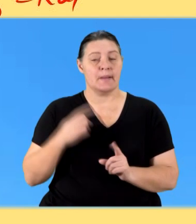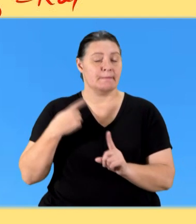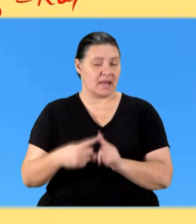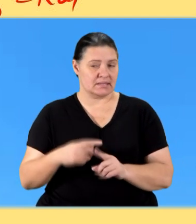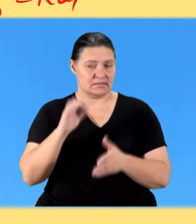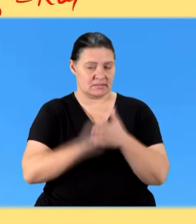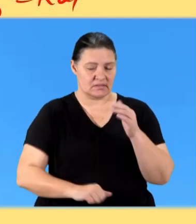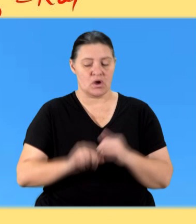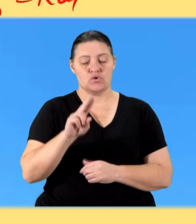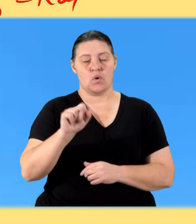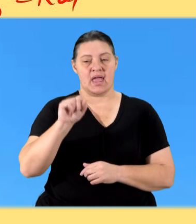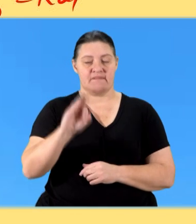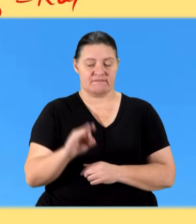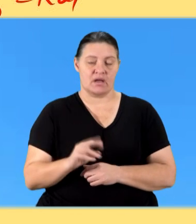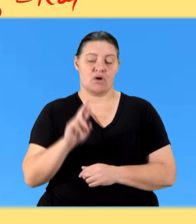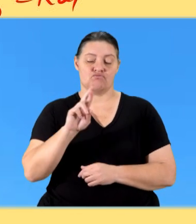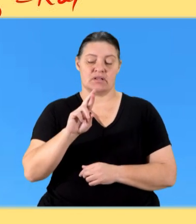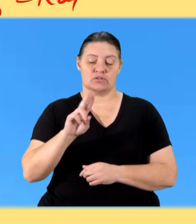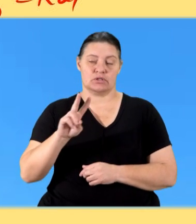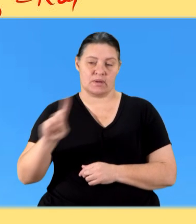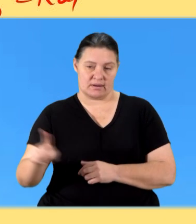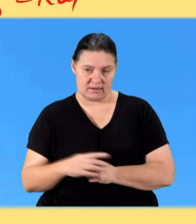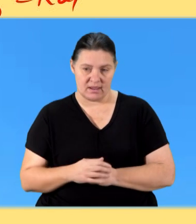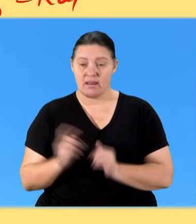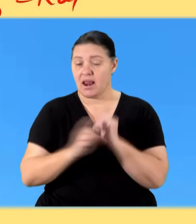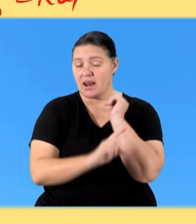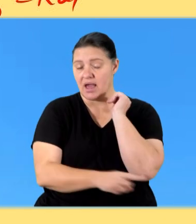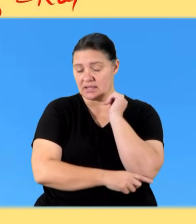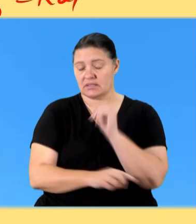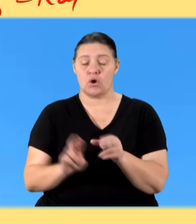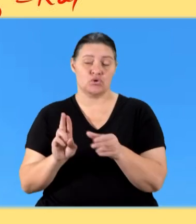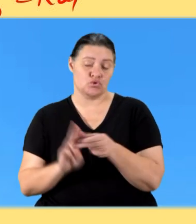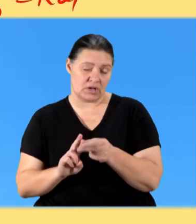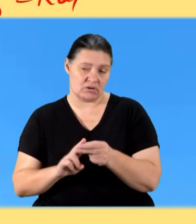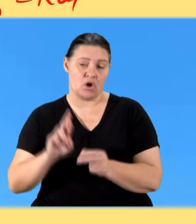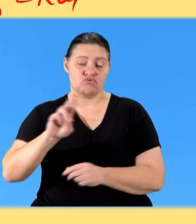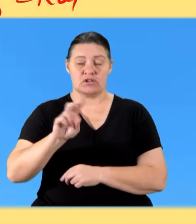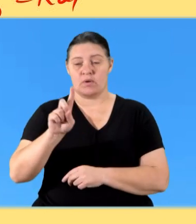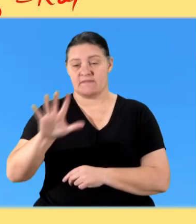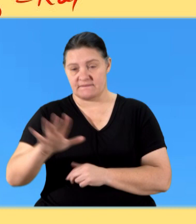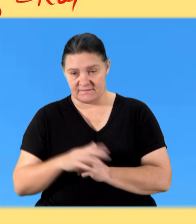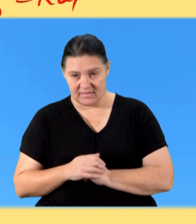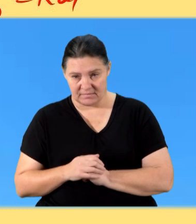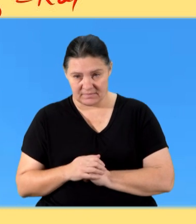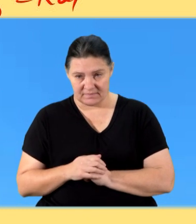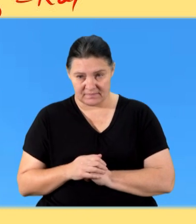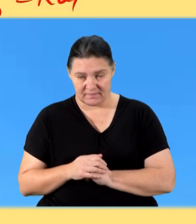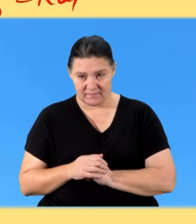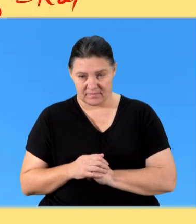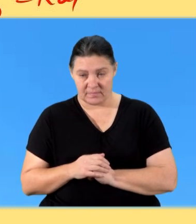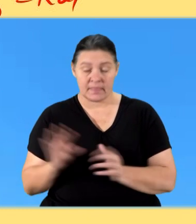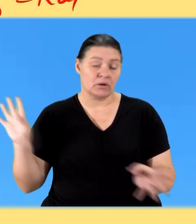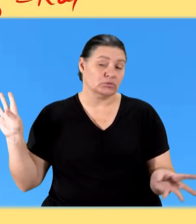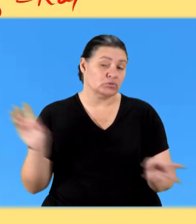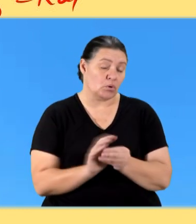rands, plus UIF 21 rands, and lastly, the union 15